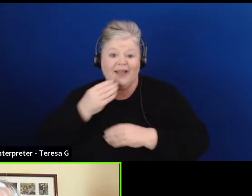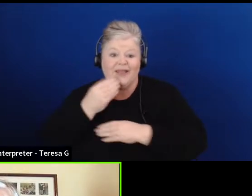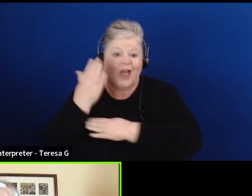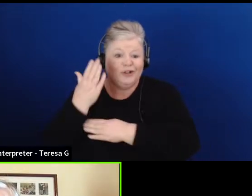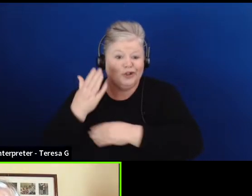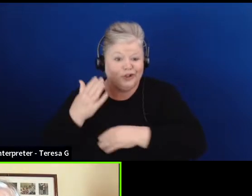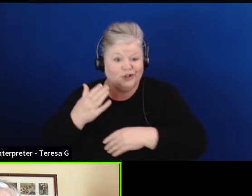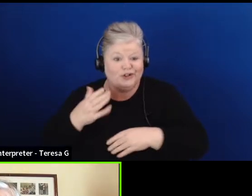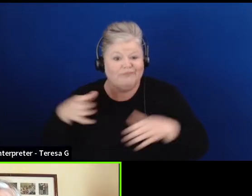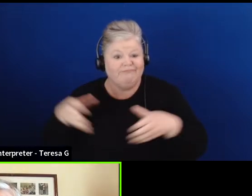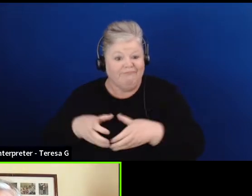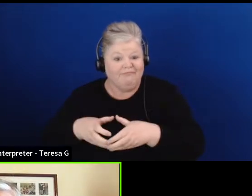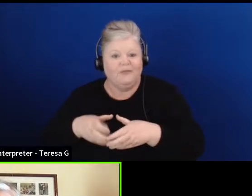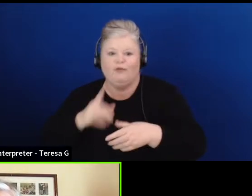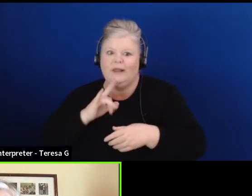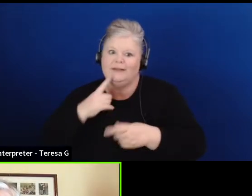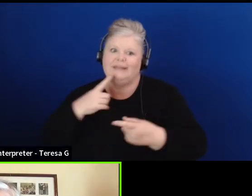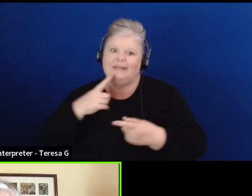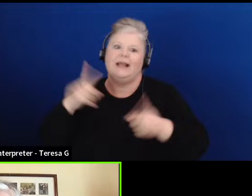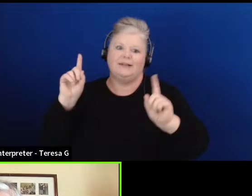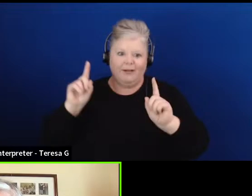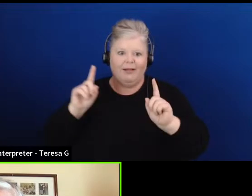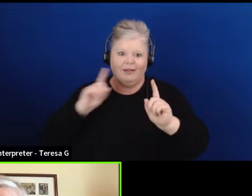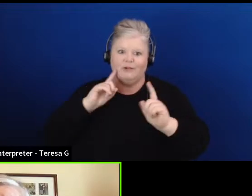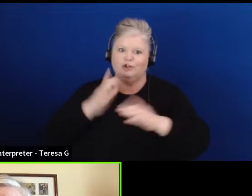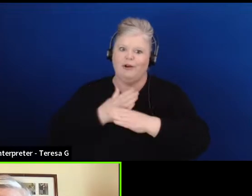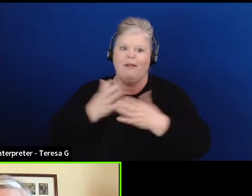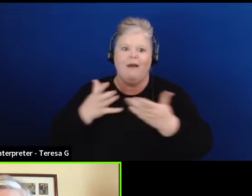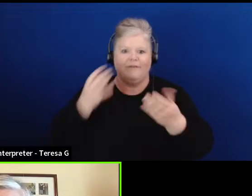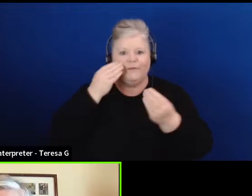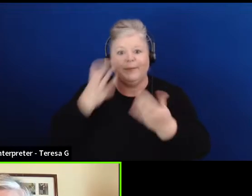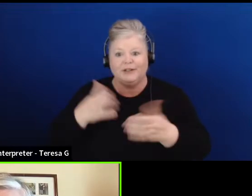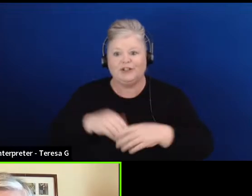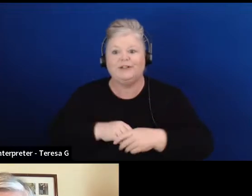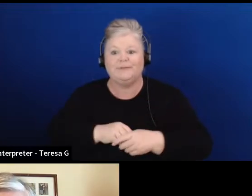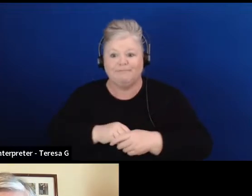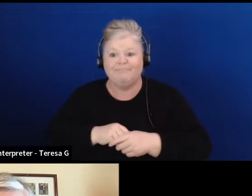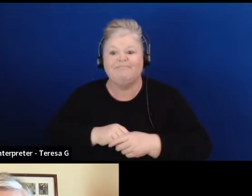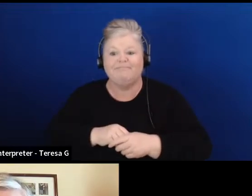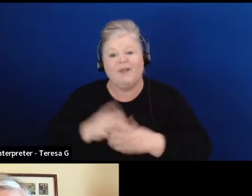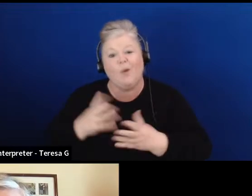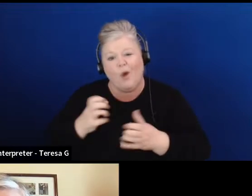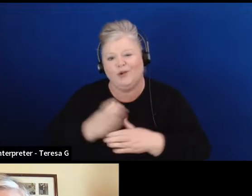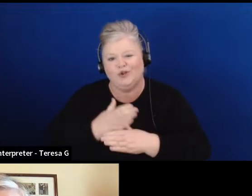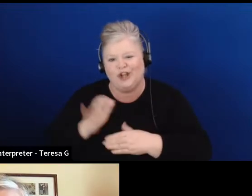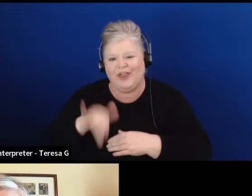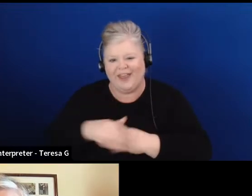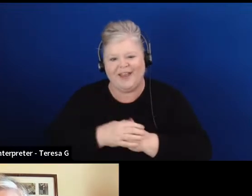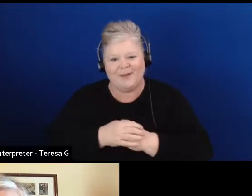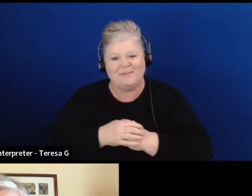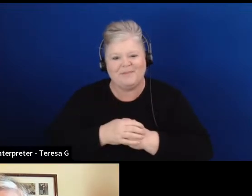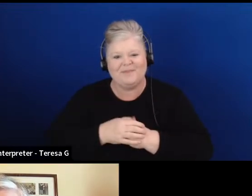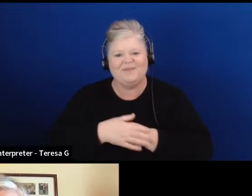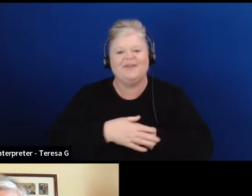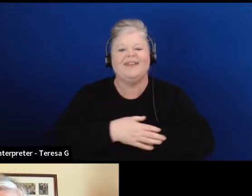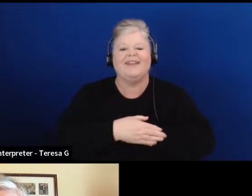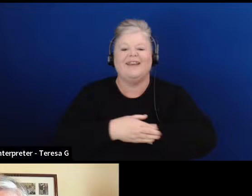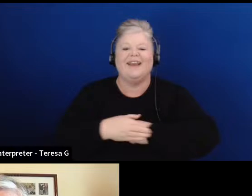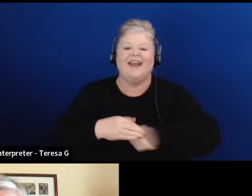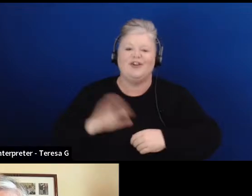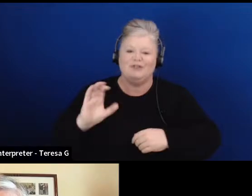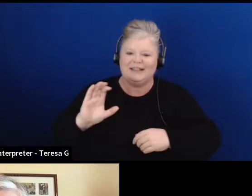in getting information out to people. I just wanted to share that. Thank you, Melanie. I know